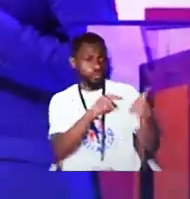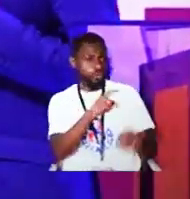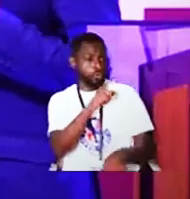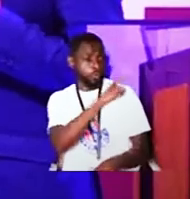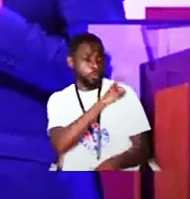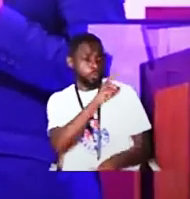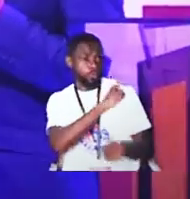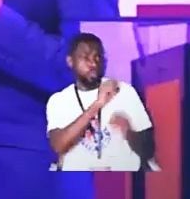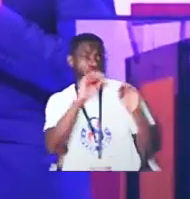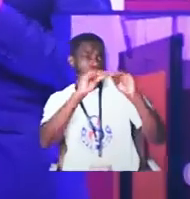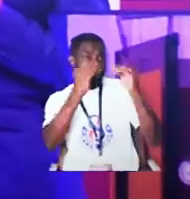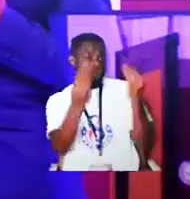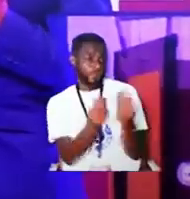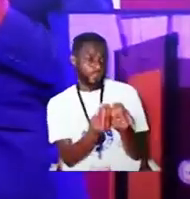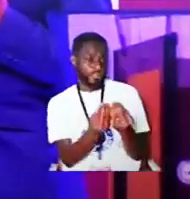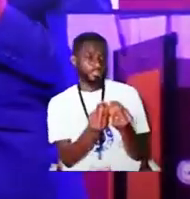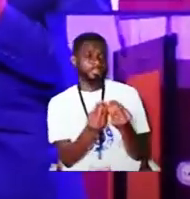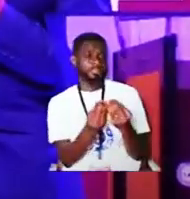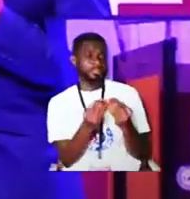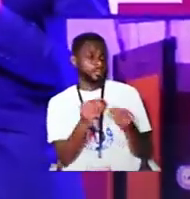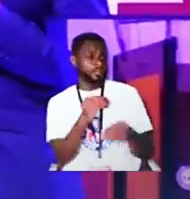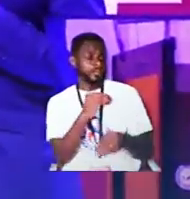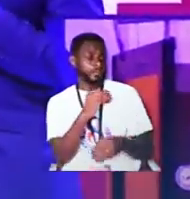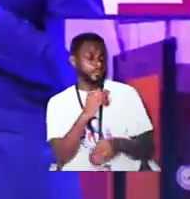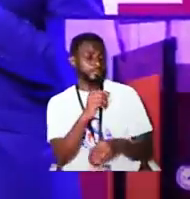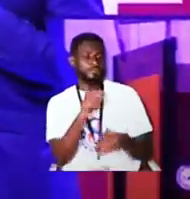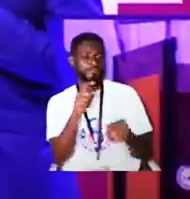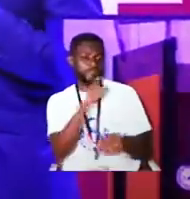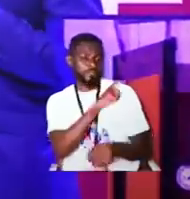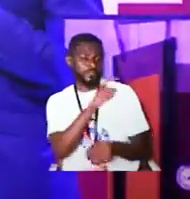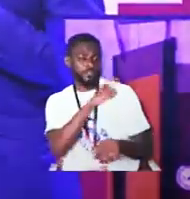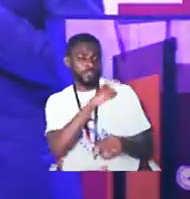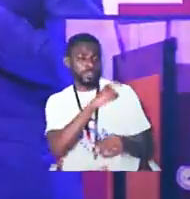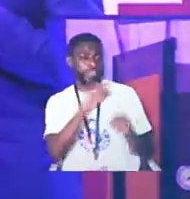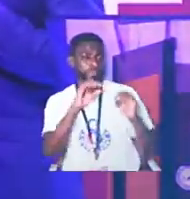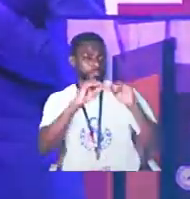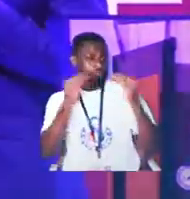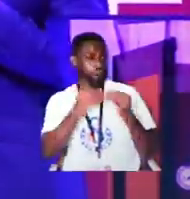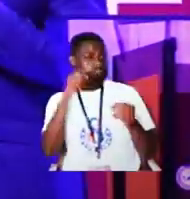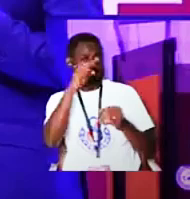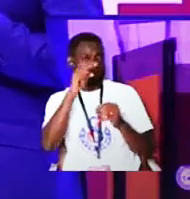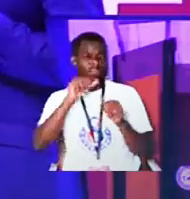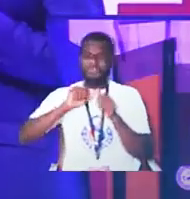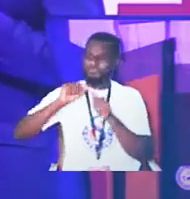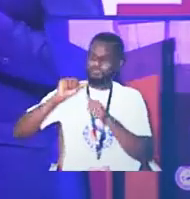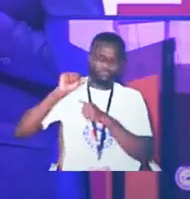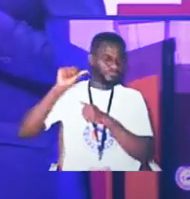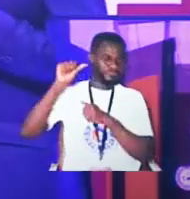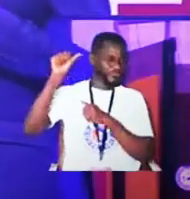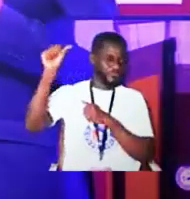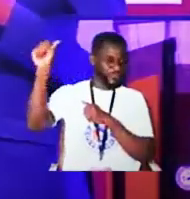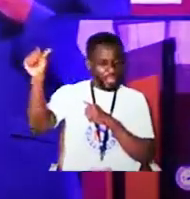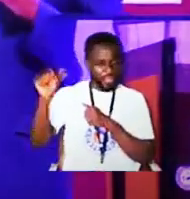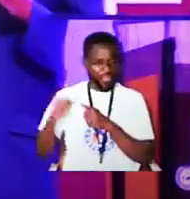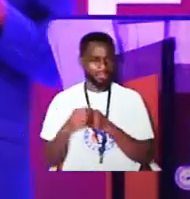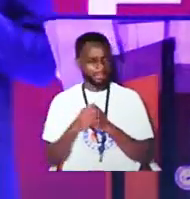station. You saw there's this police station that they were talking to him about was miles away.